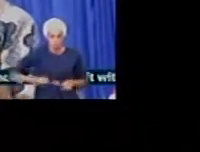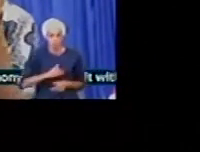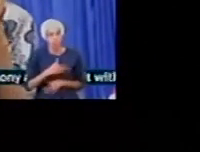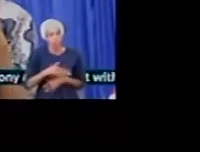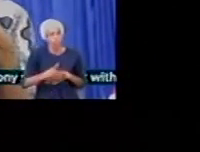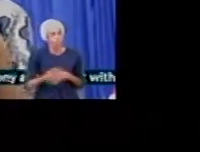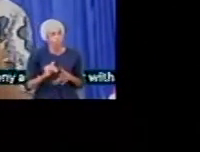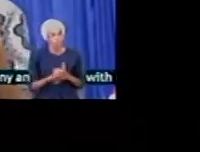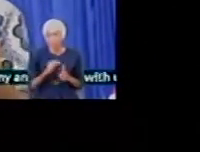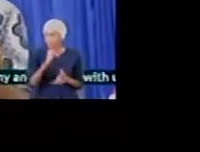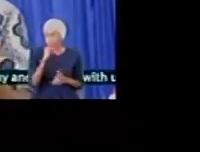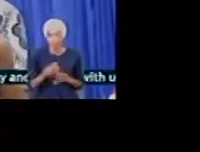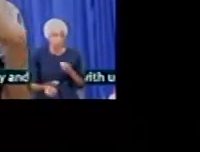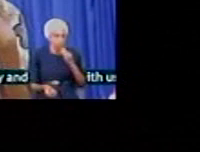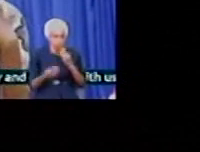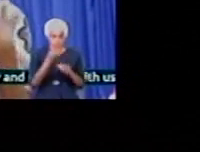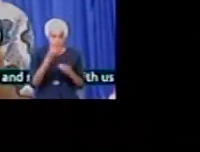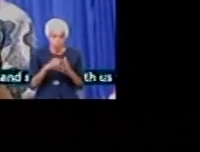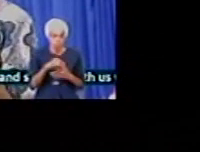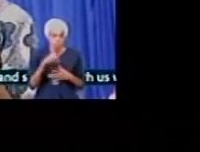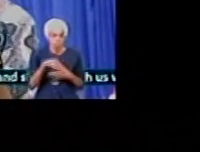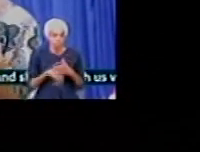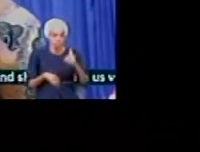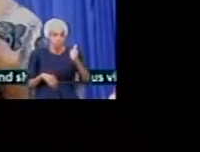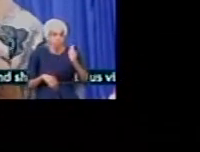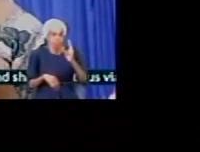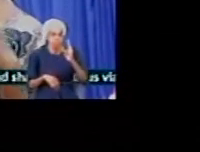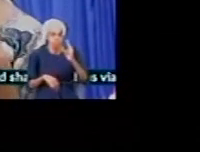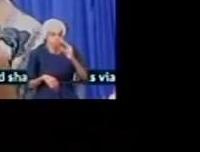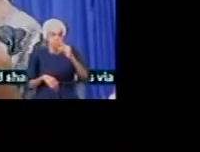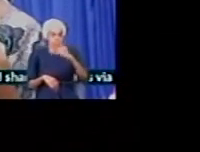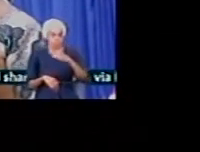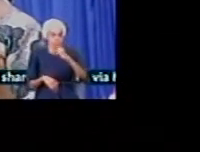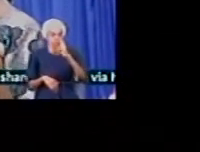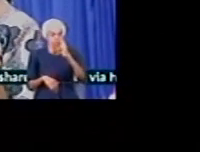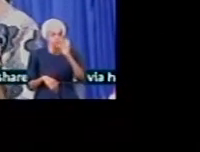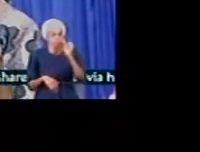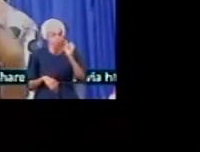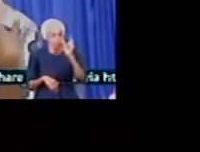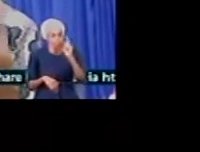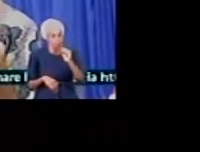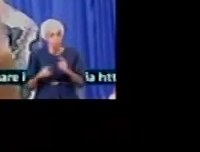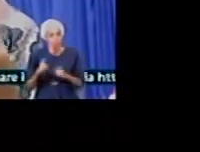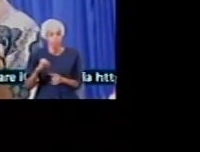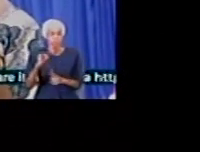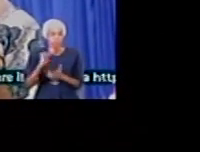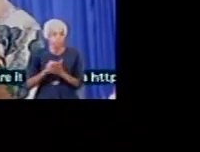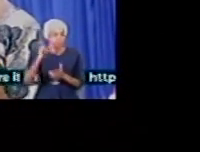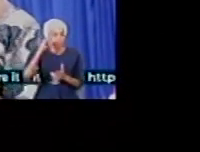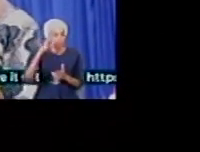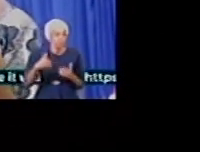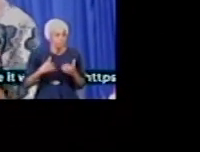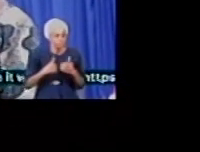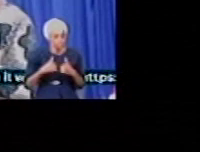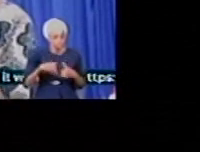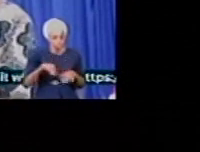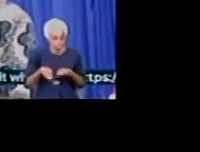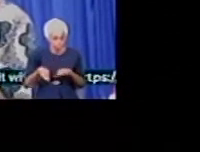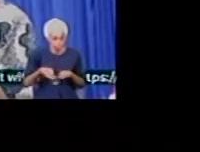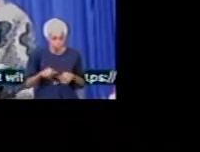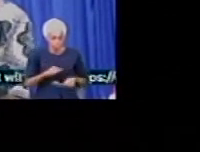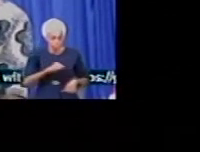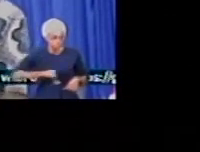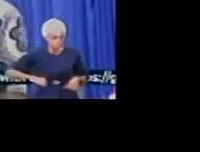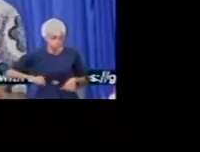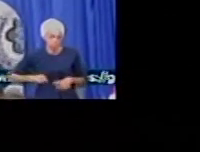And it was during the time we were having the Global Crusade. So during that time, I listened to the prayer at home, and miraculously, God healed me.